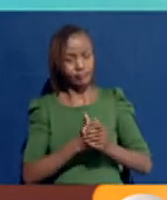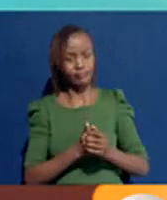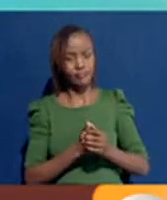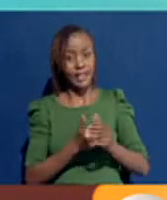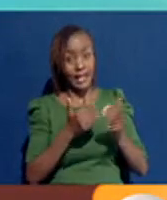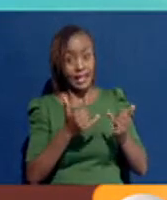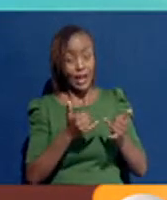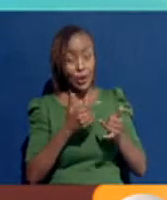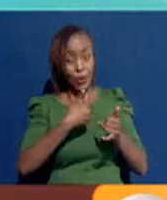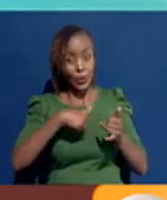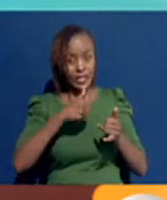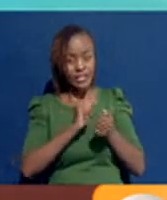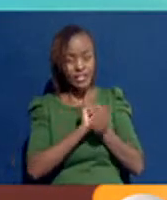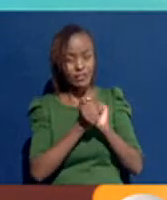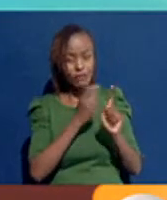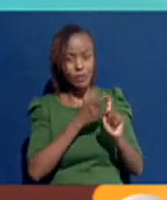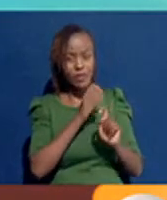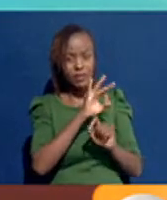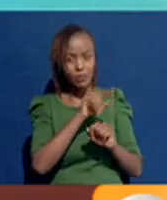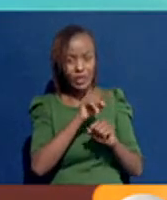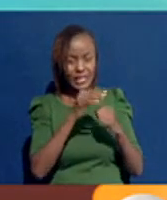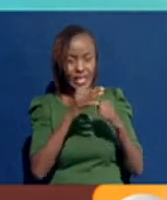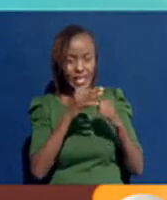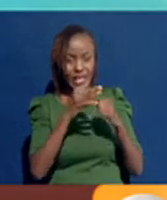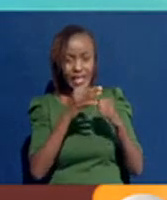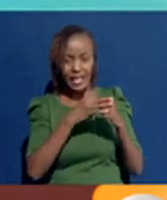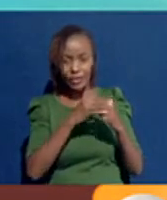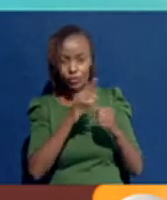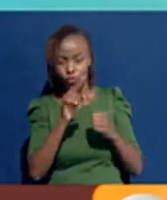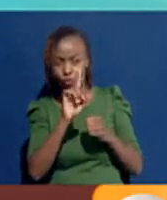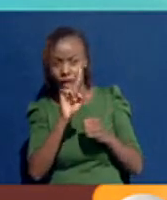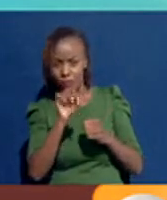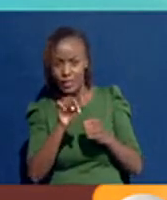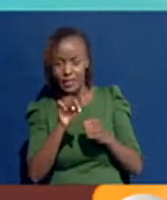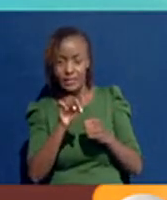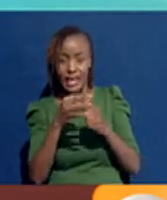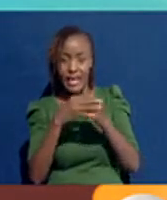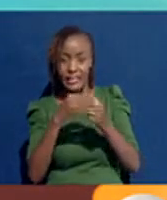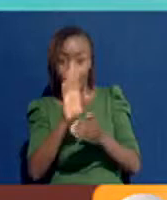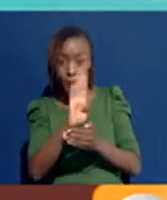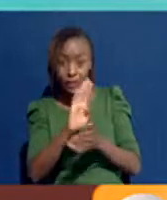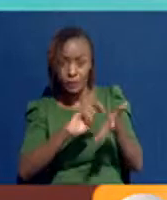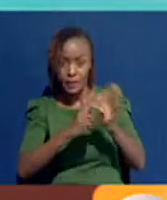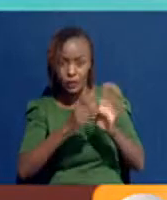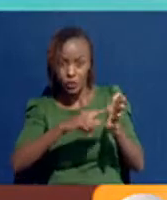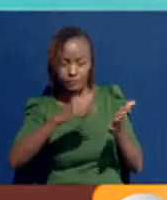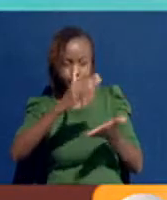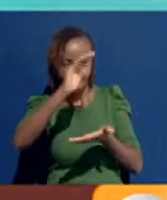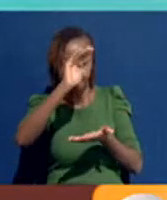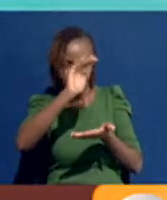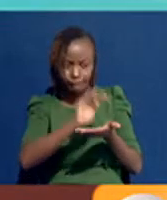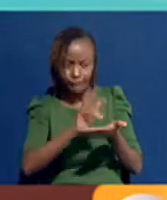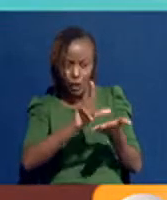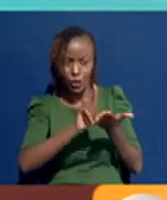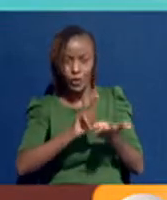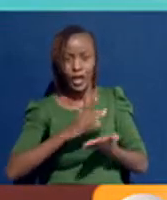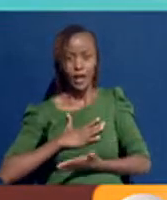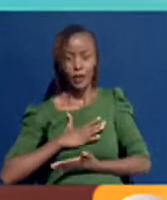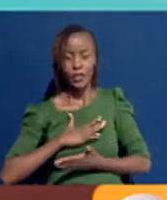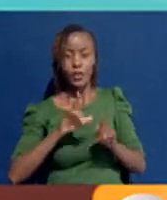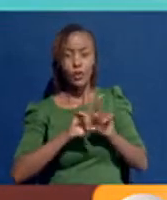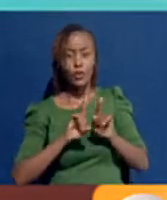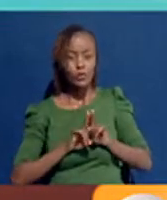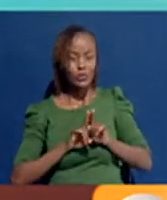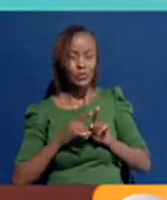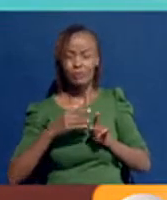now is from 3.8 to 1.8 billion. That means that we have moved up a mountain. And also we had stalled